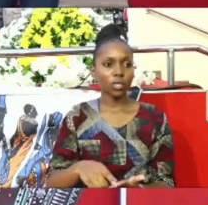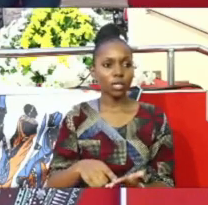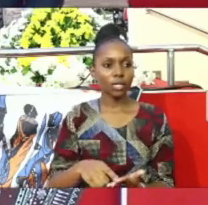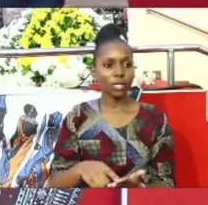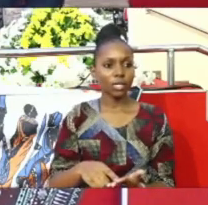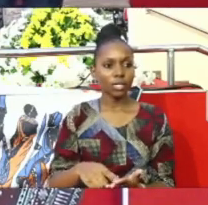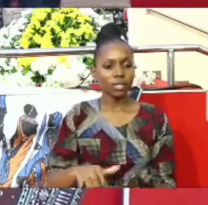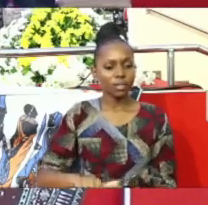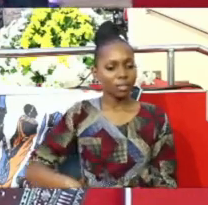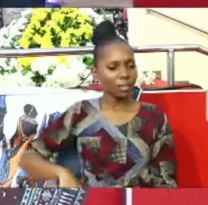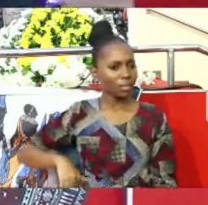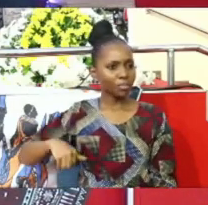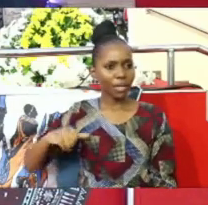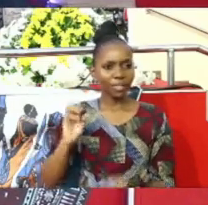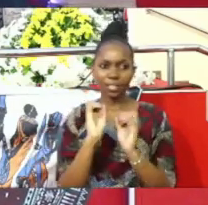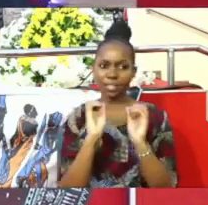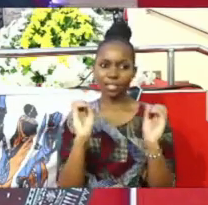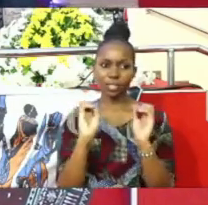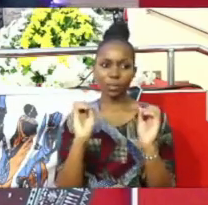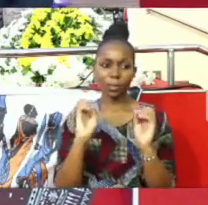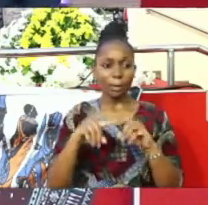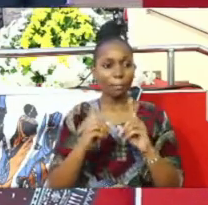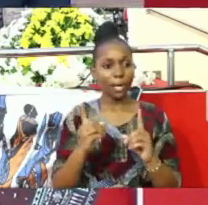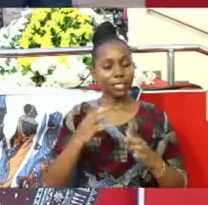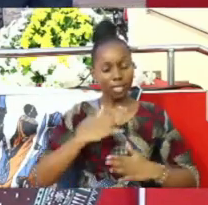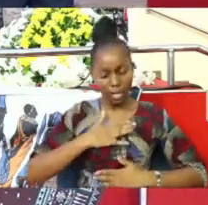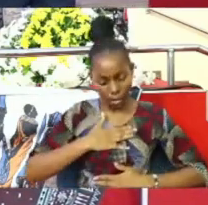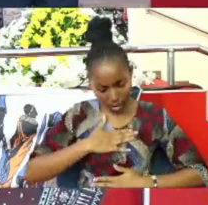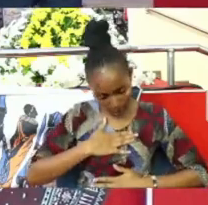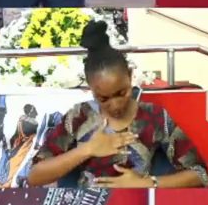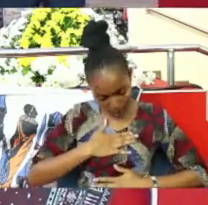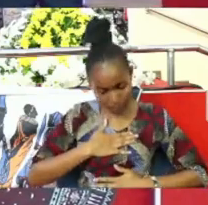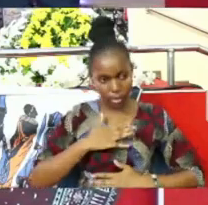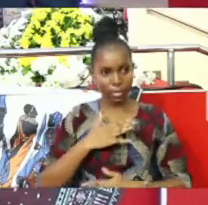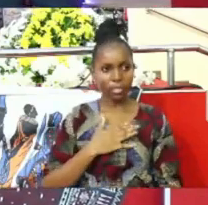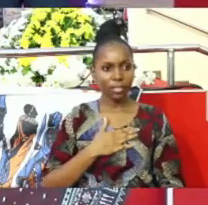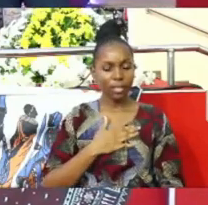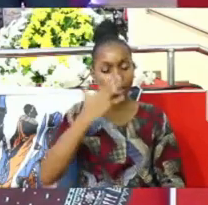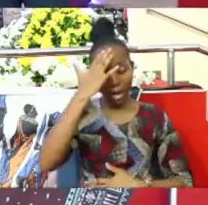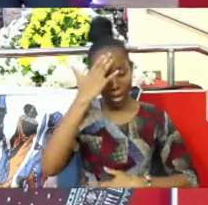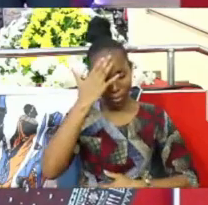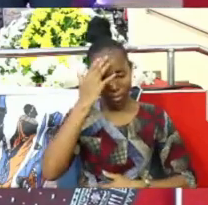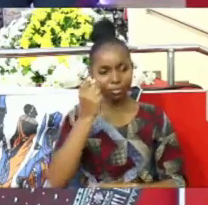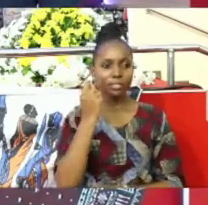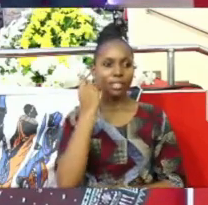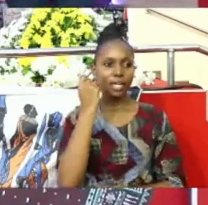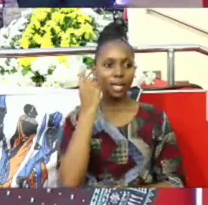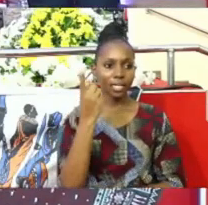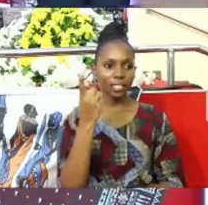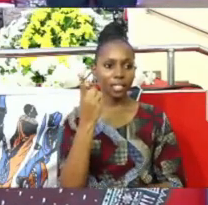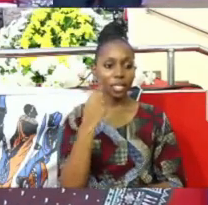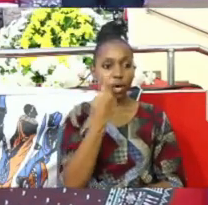pride. Sio kwa kiburi. In humility. Tukiwa na unyenyekevu. And understand. Tukiwa tunaelewa. Who has the